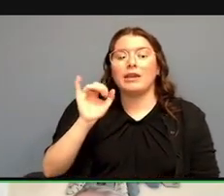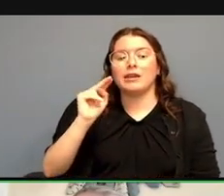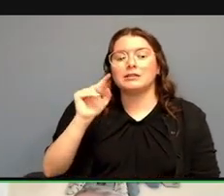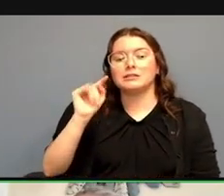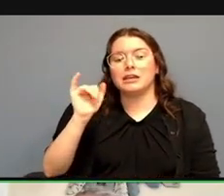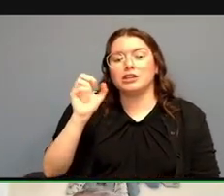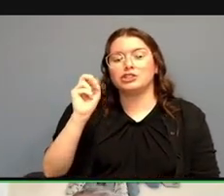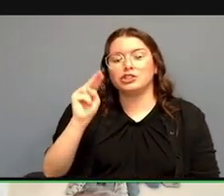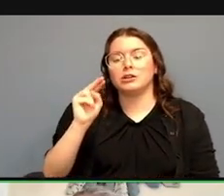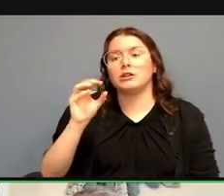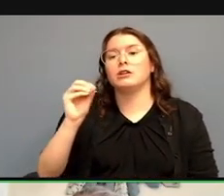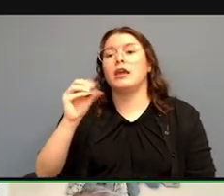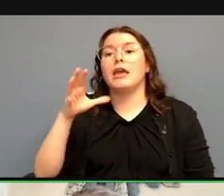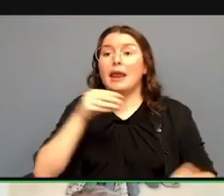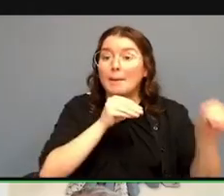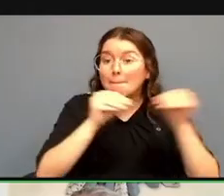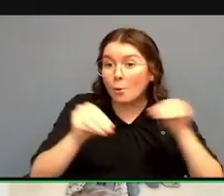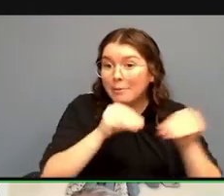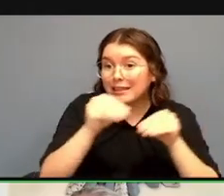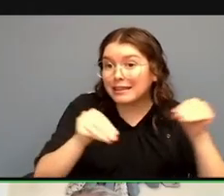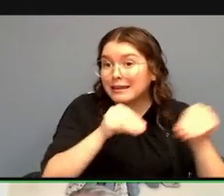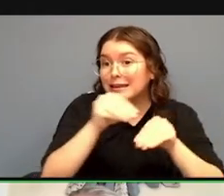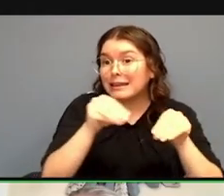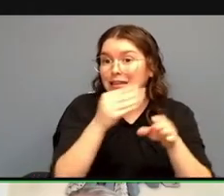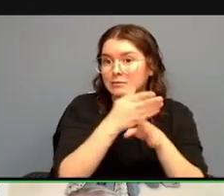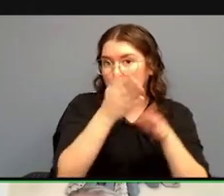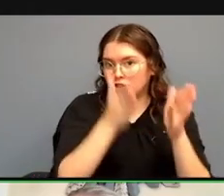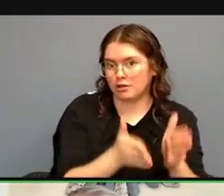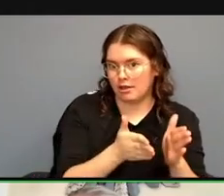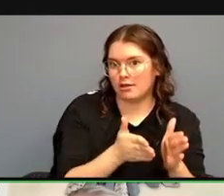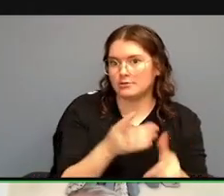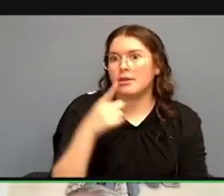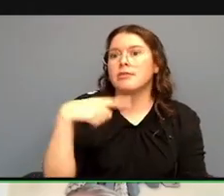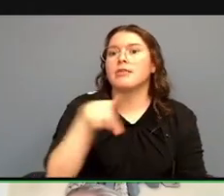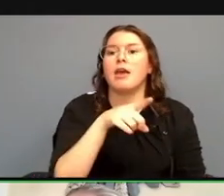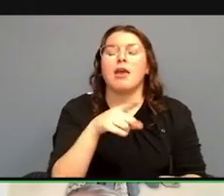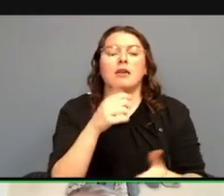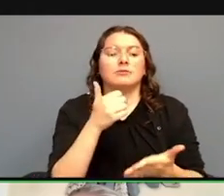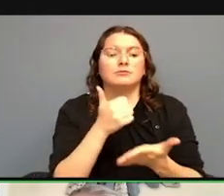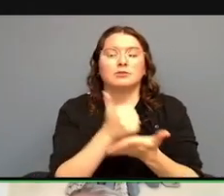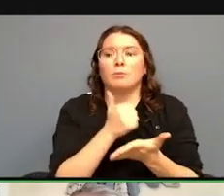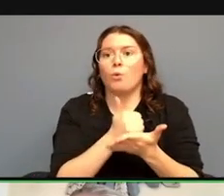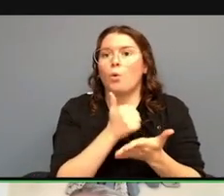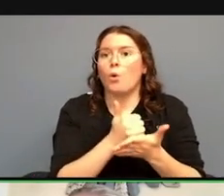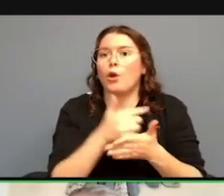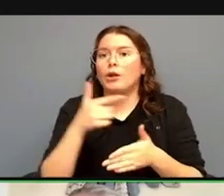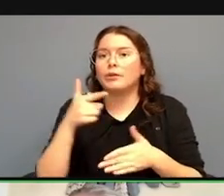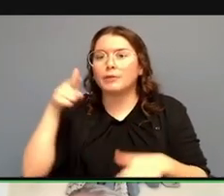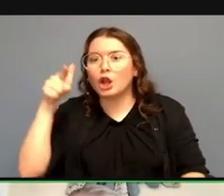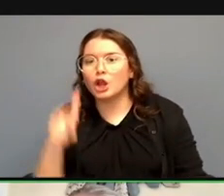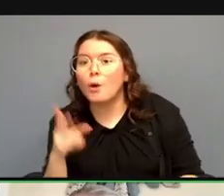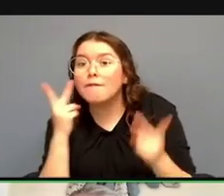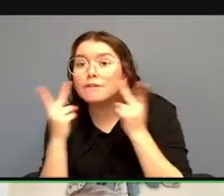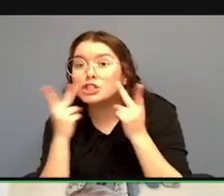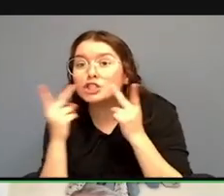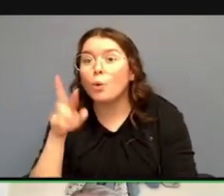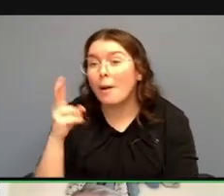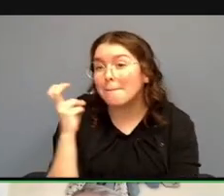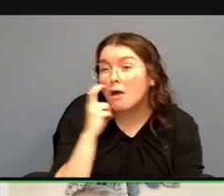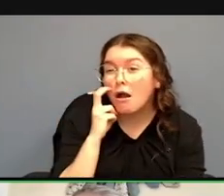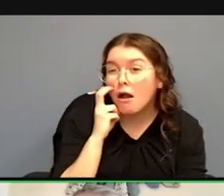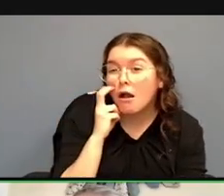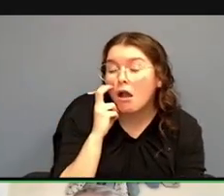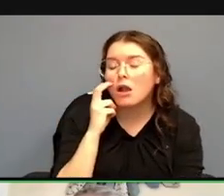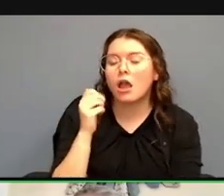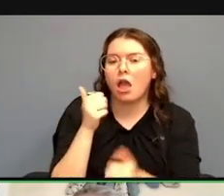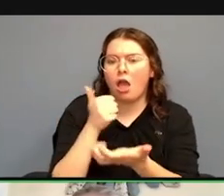Those are people who help students with low vision or blindness, for example, teach them how to